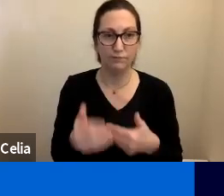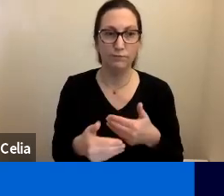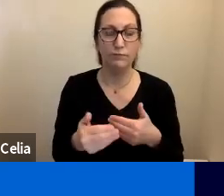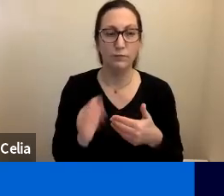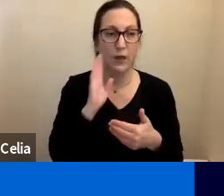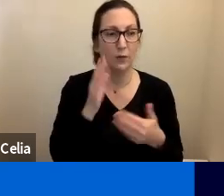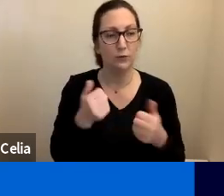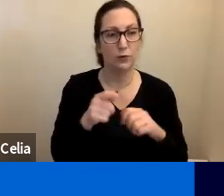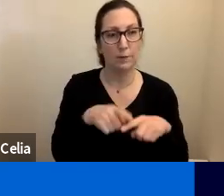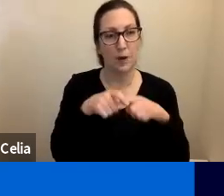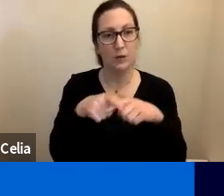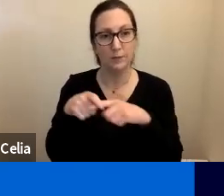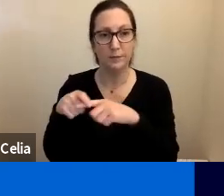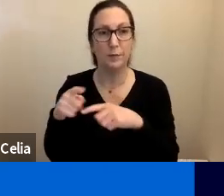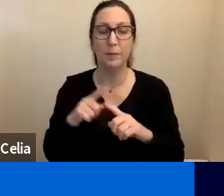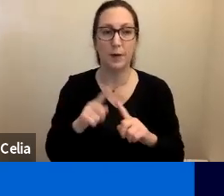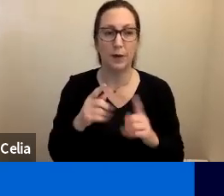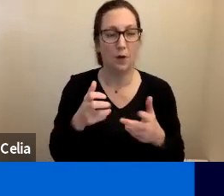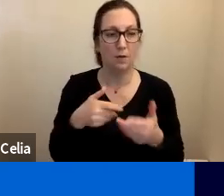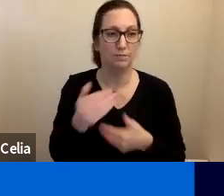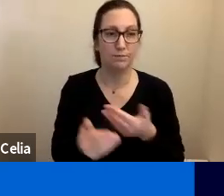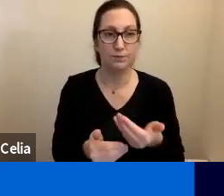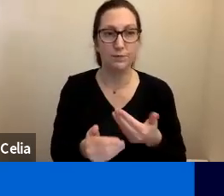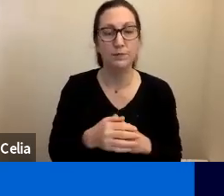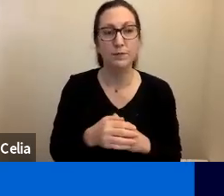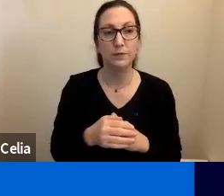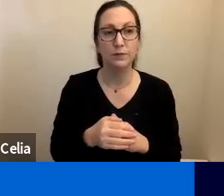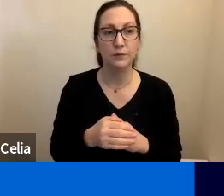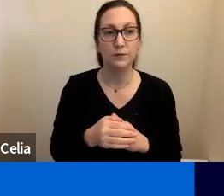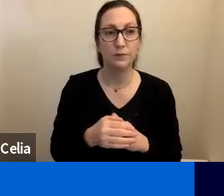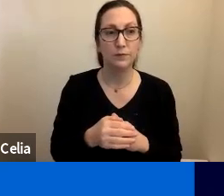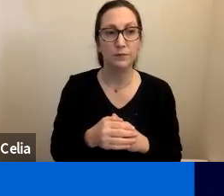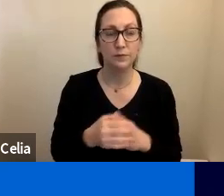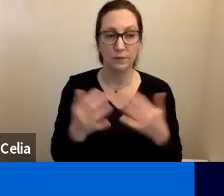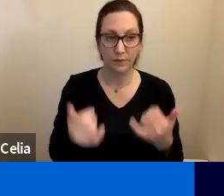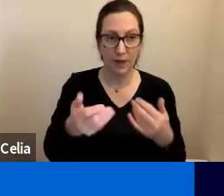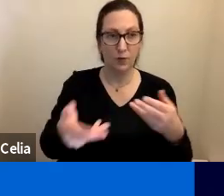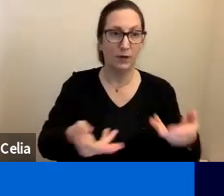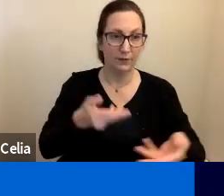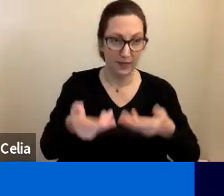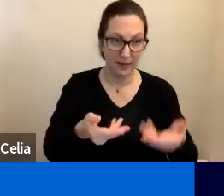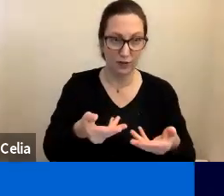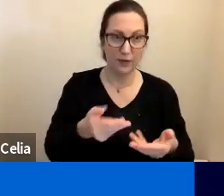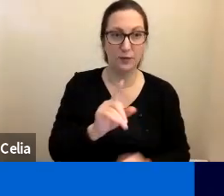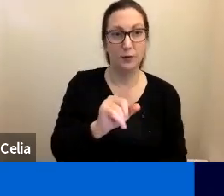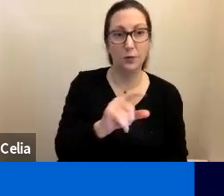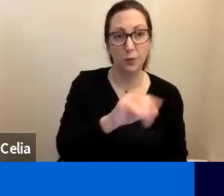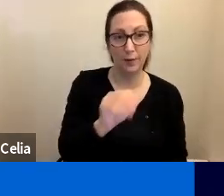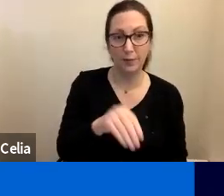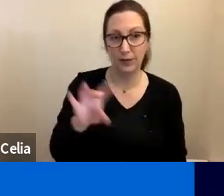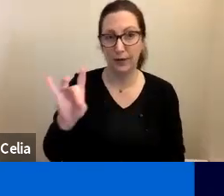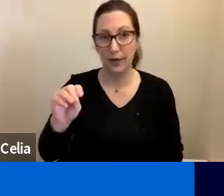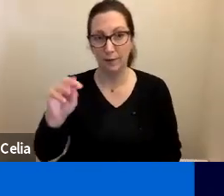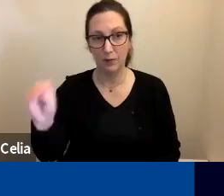but do want to get it through as many as we can. We're going to move forward looking at invitations by the 20% and 80%